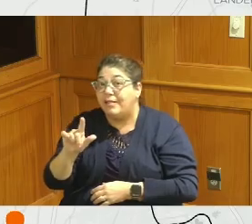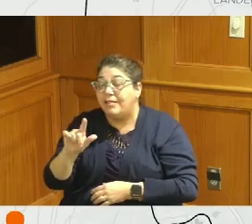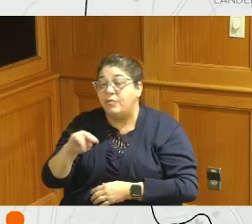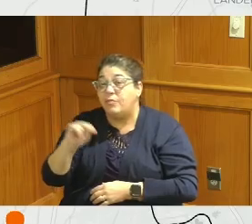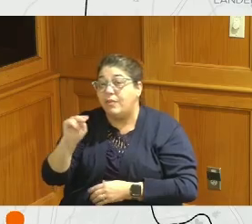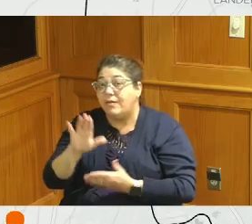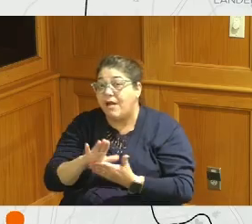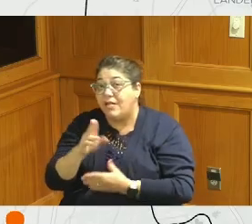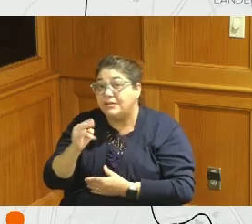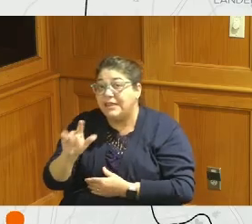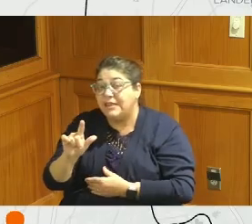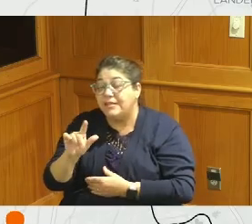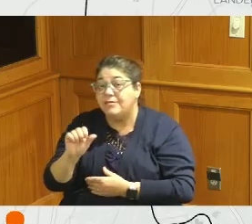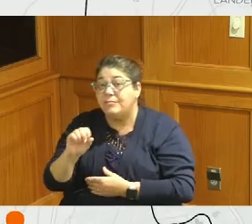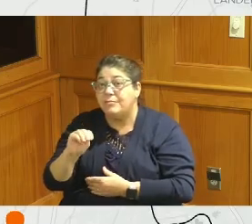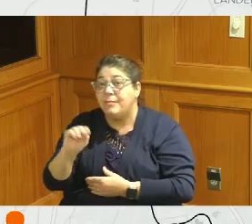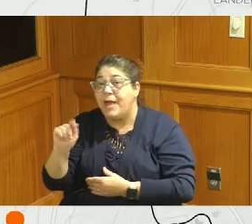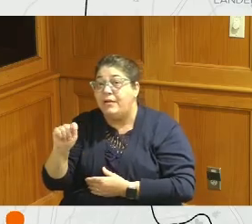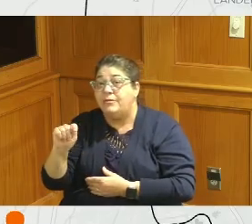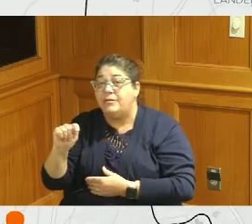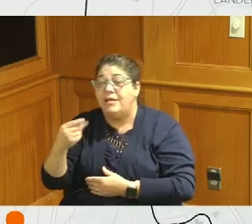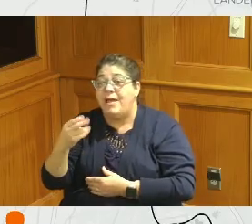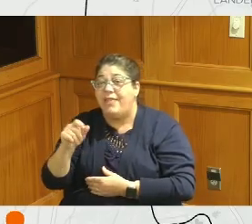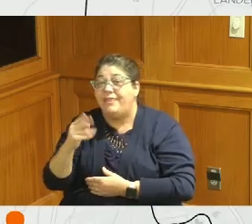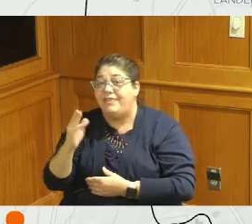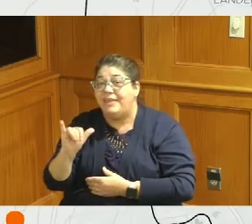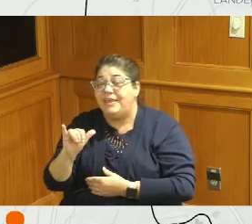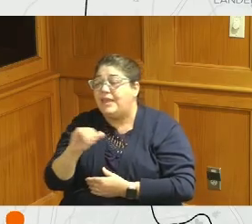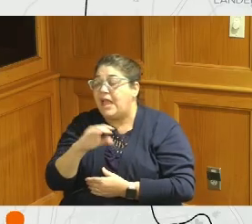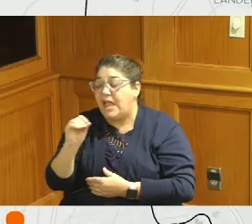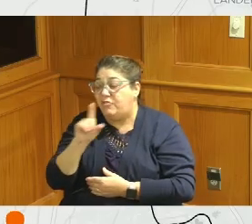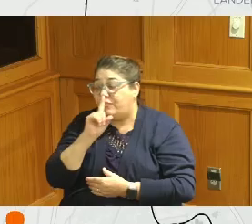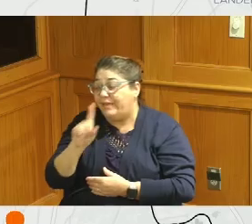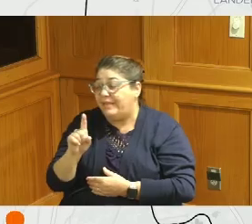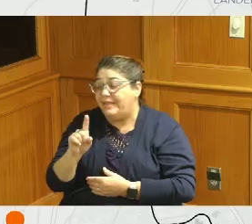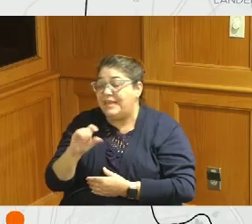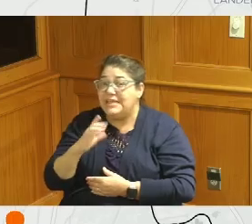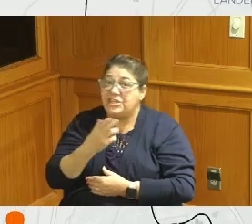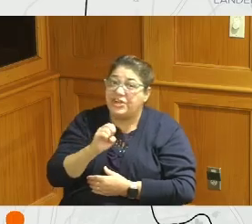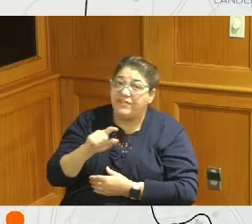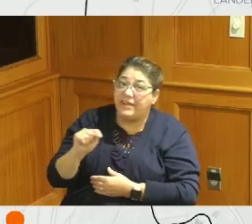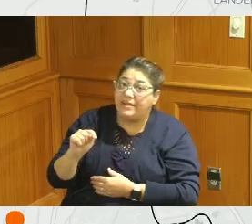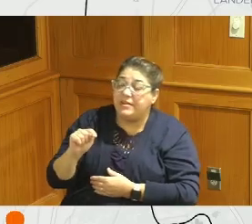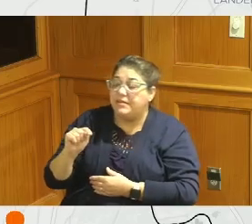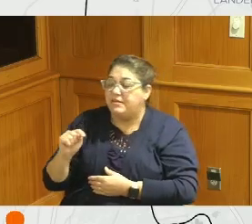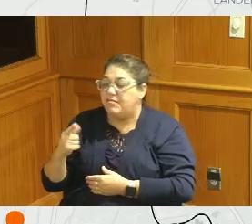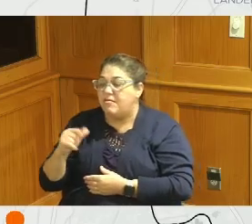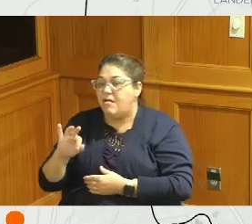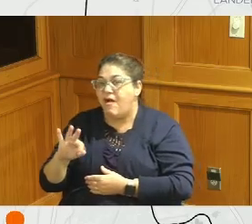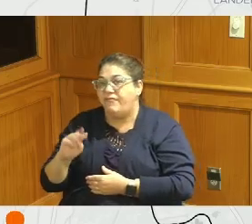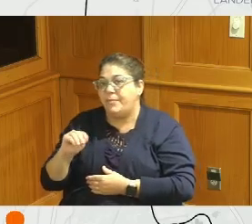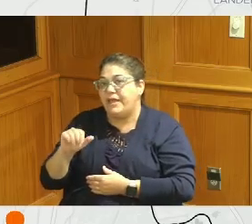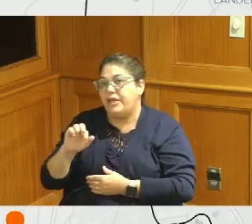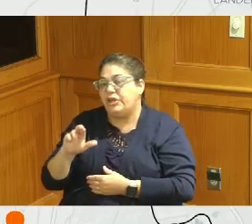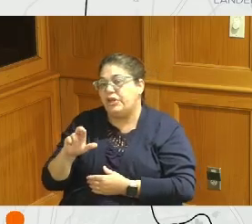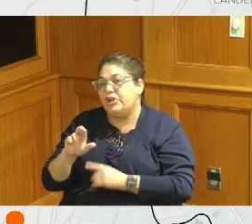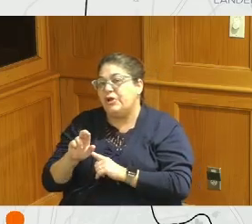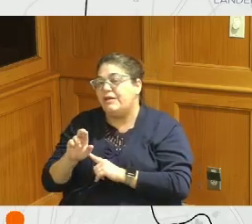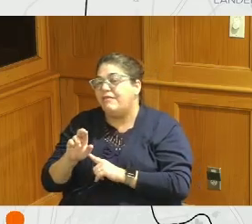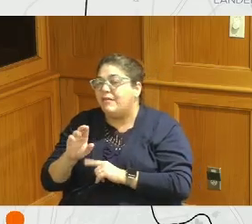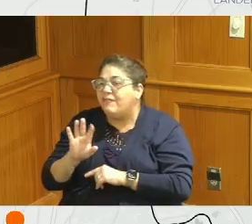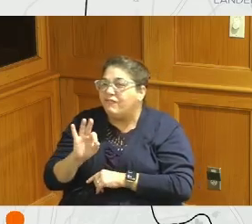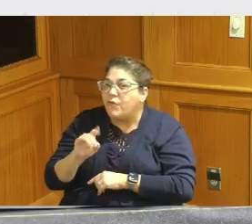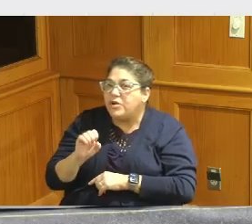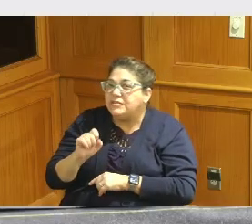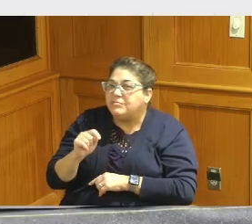College Hill, Mount Healthy, and then we also have good traction in Cheviot, Gulf Manor, Springdale, and portions of Forest